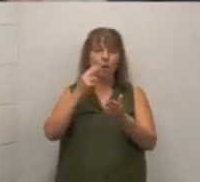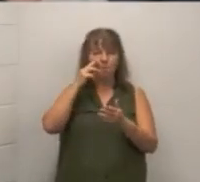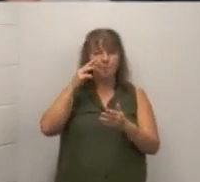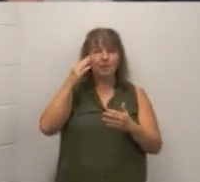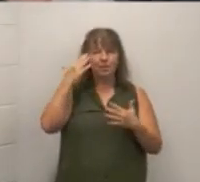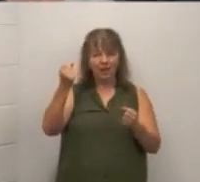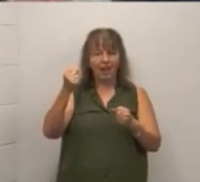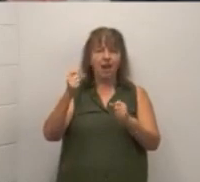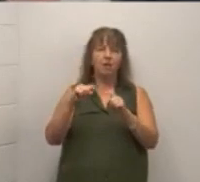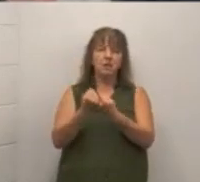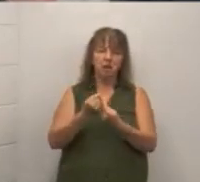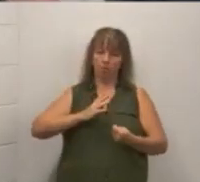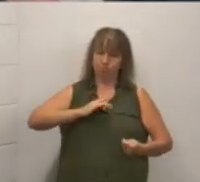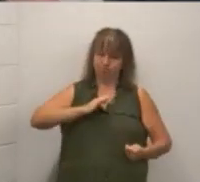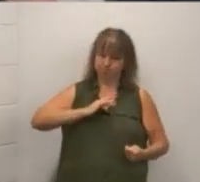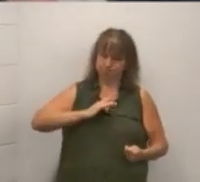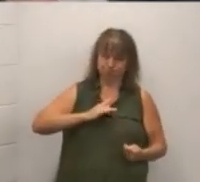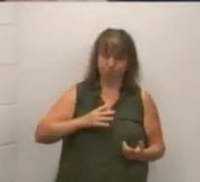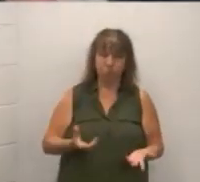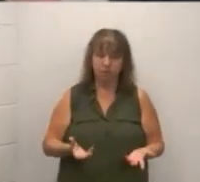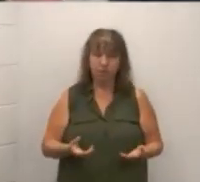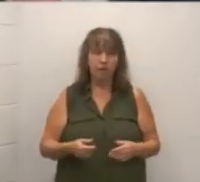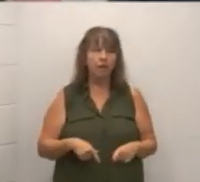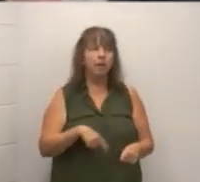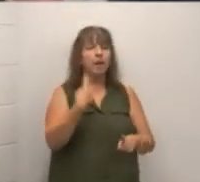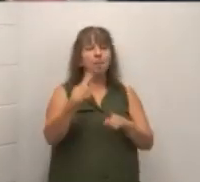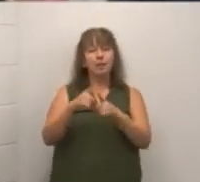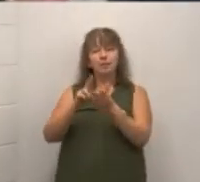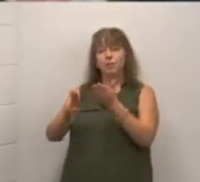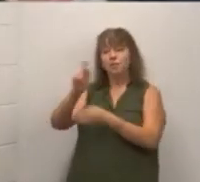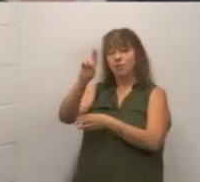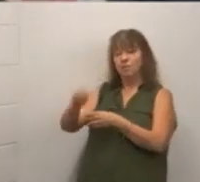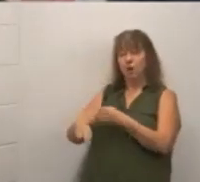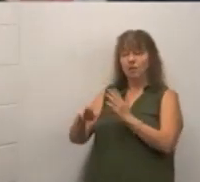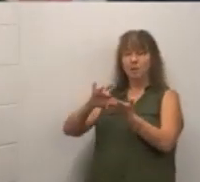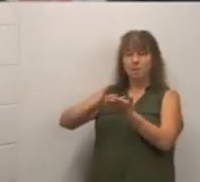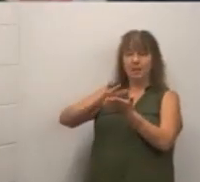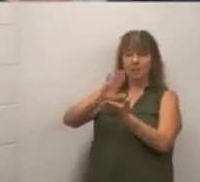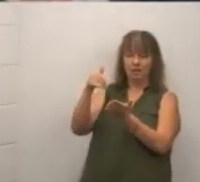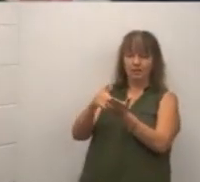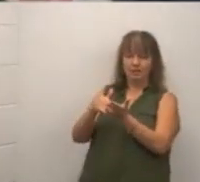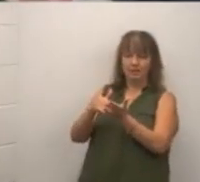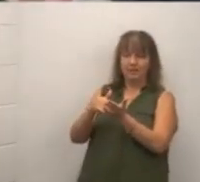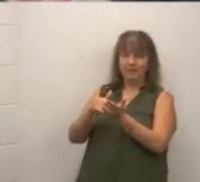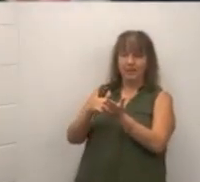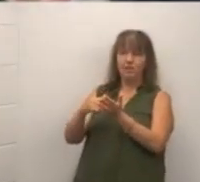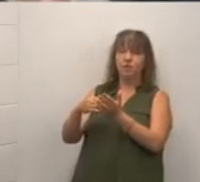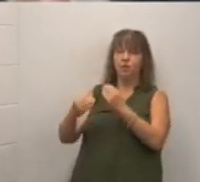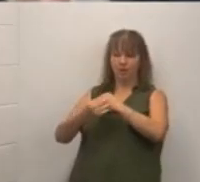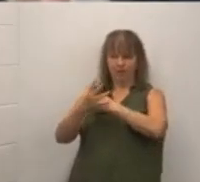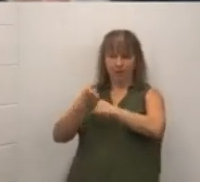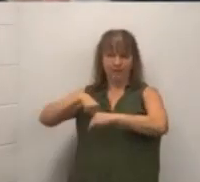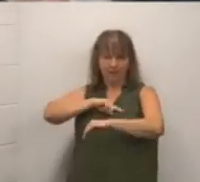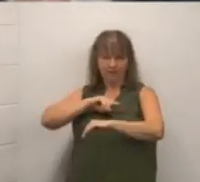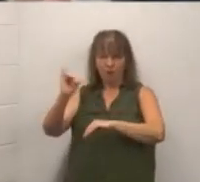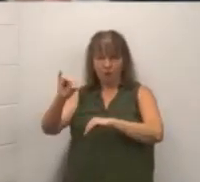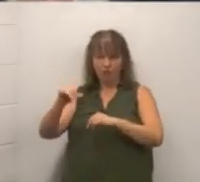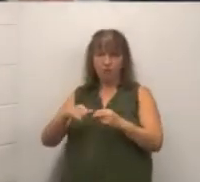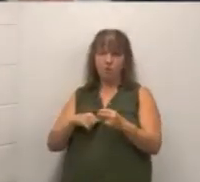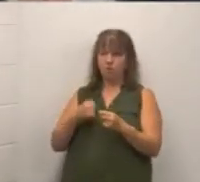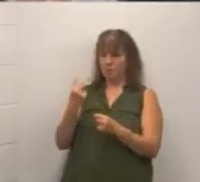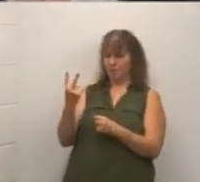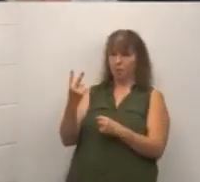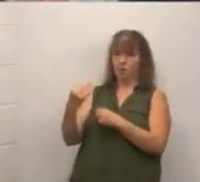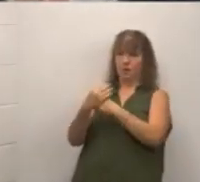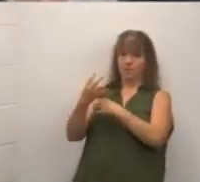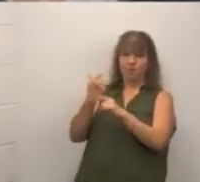regular consultation from the University of Rochester Medical Center, Dr. Melissa Heatley, and Dr. James